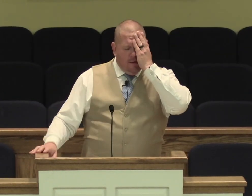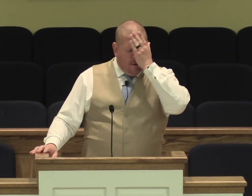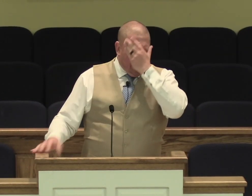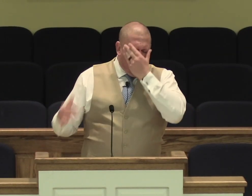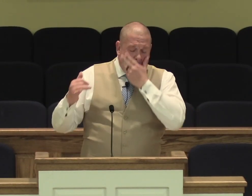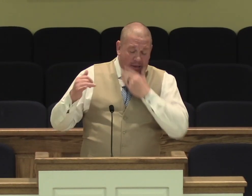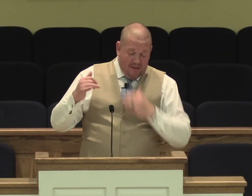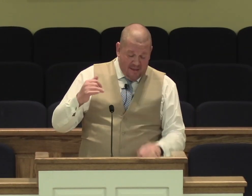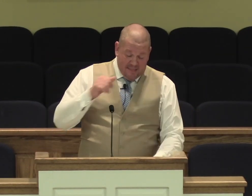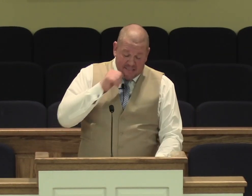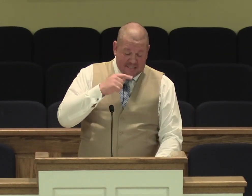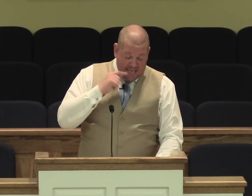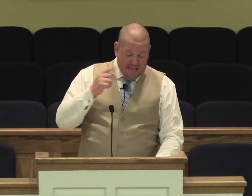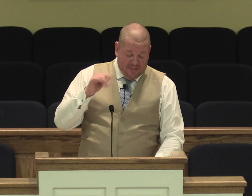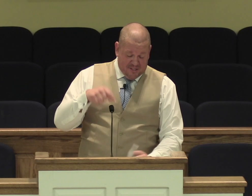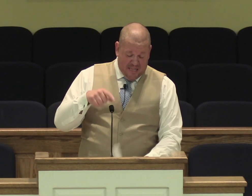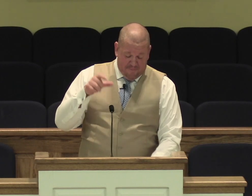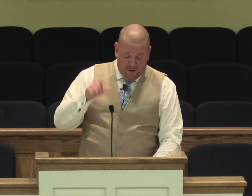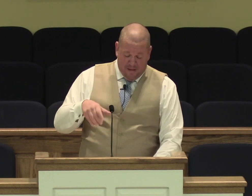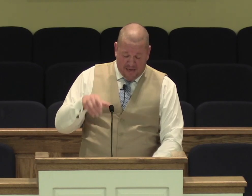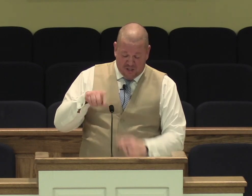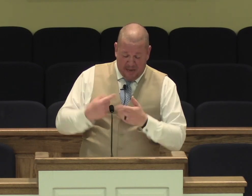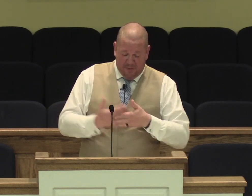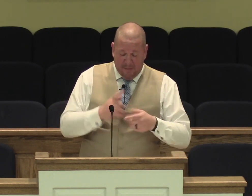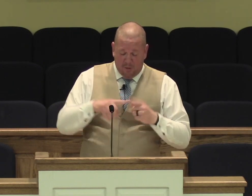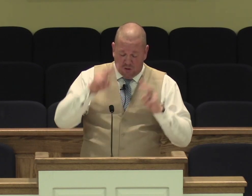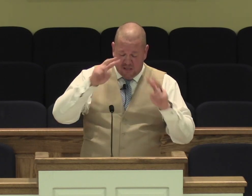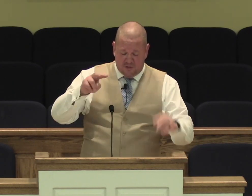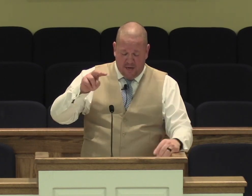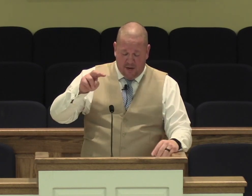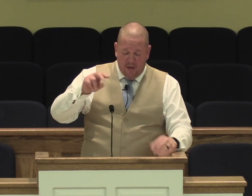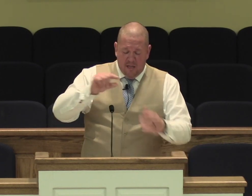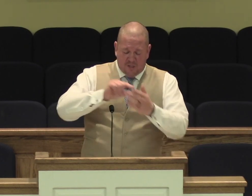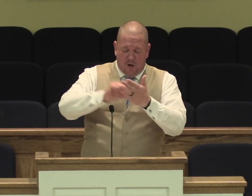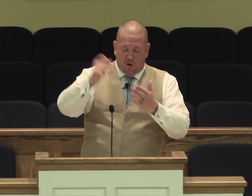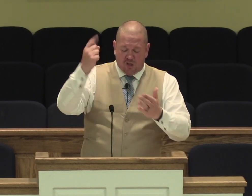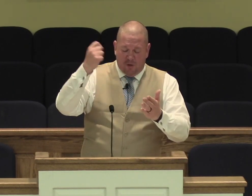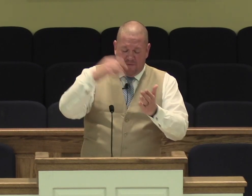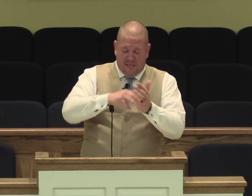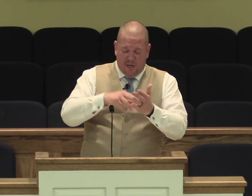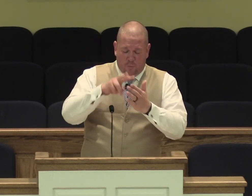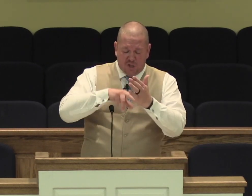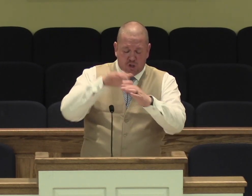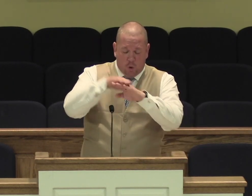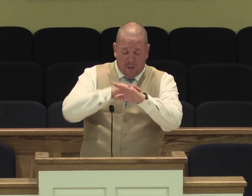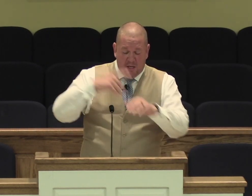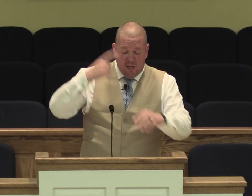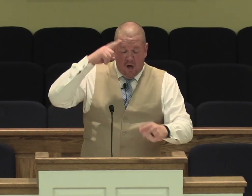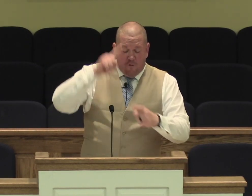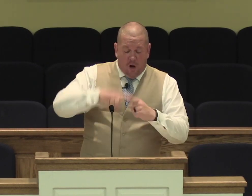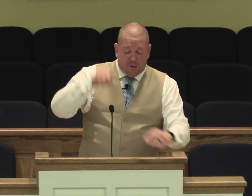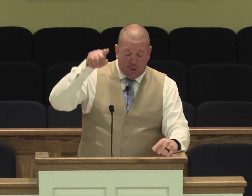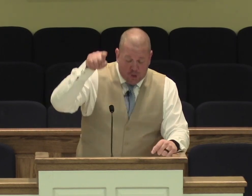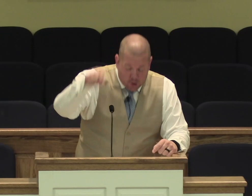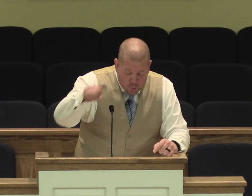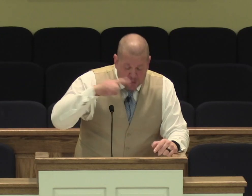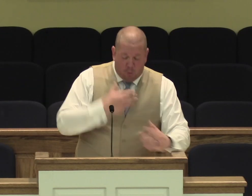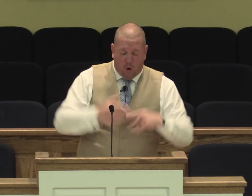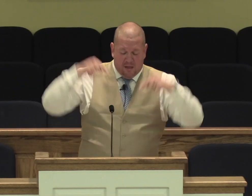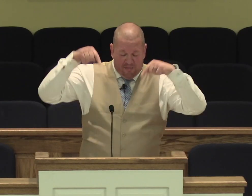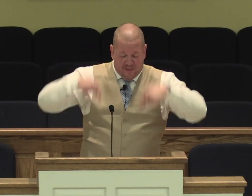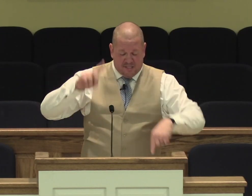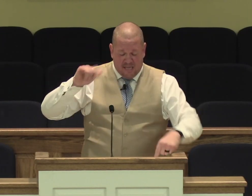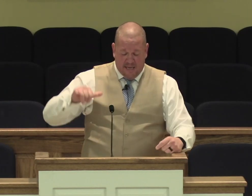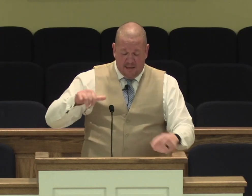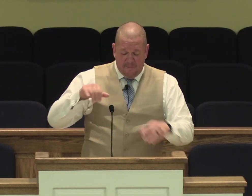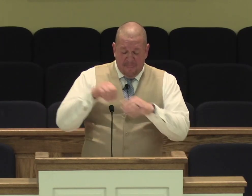This babe. Now, it doesn't say this in that passage about the babe, but you'll see this right here. Let's start in verse number 11 again and read it slowly. For unto you is